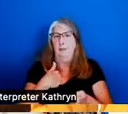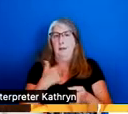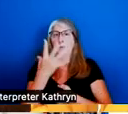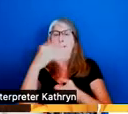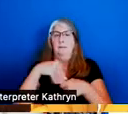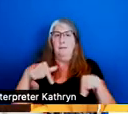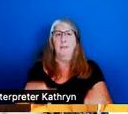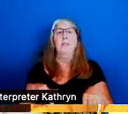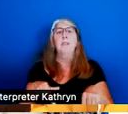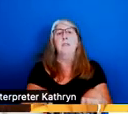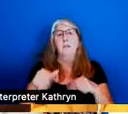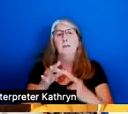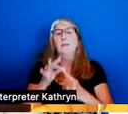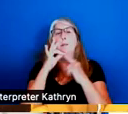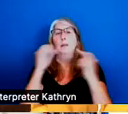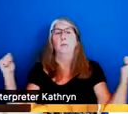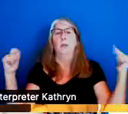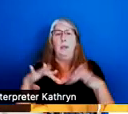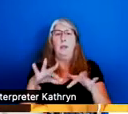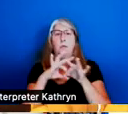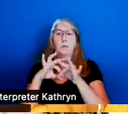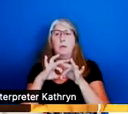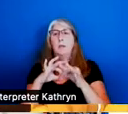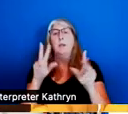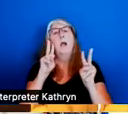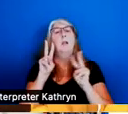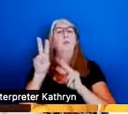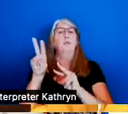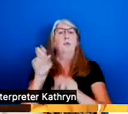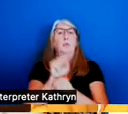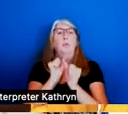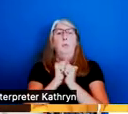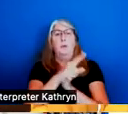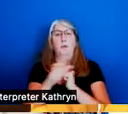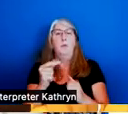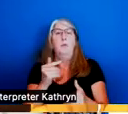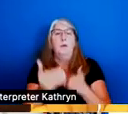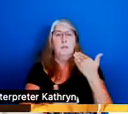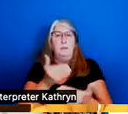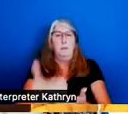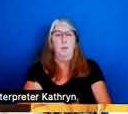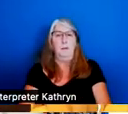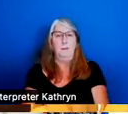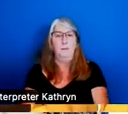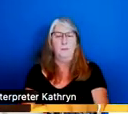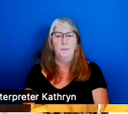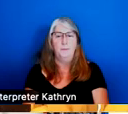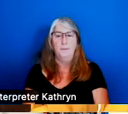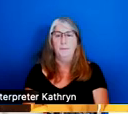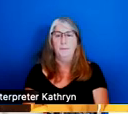part of this very special gathering, and I look forward to working with you every step of the way.